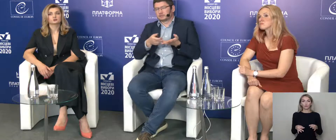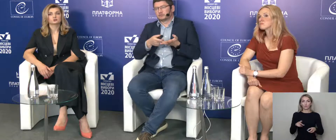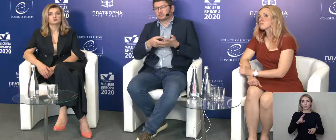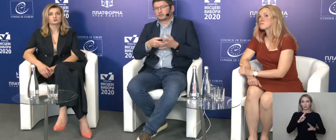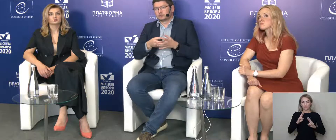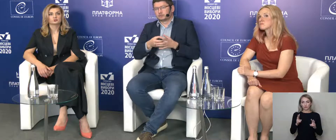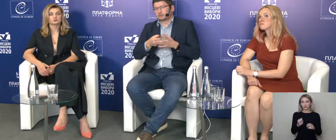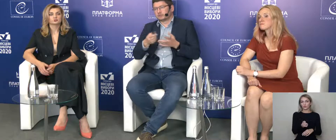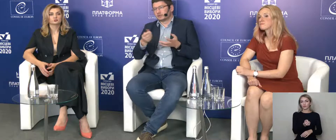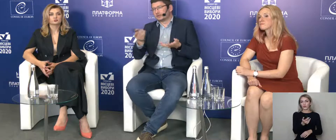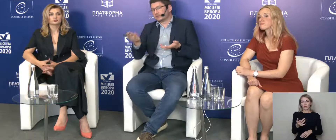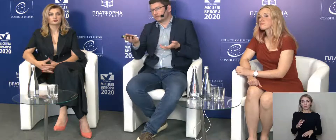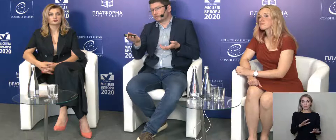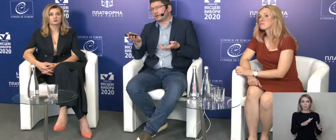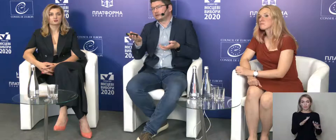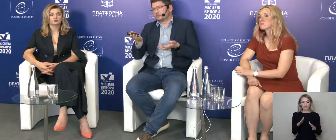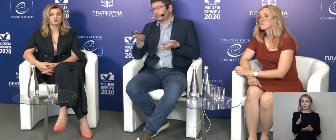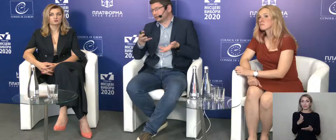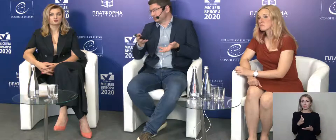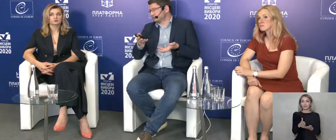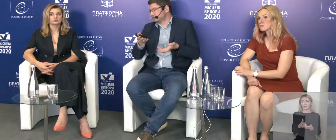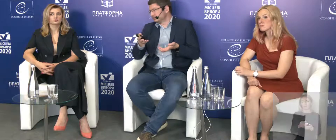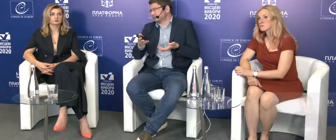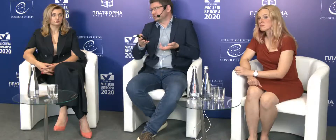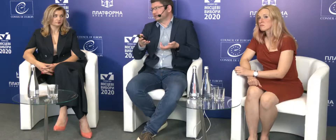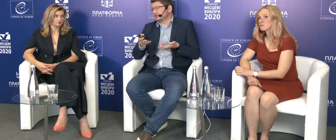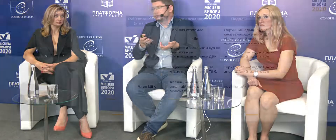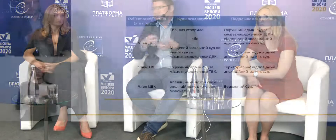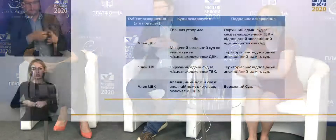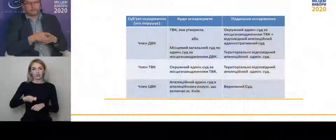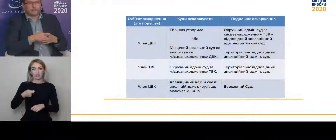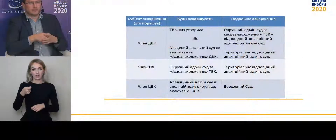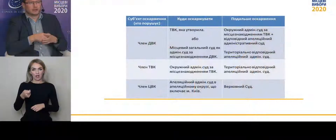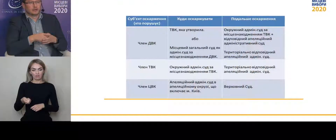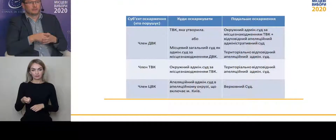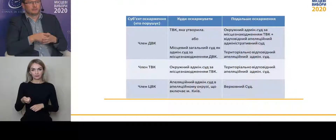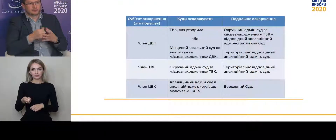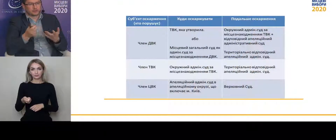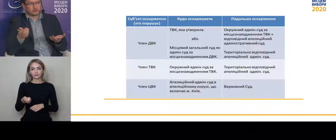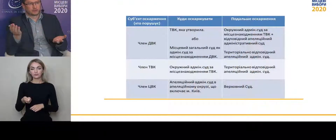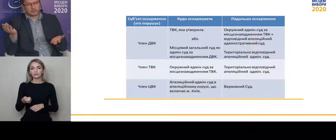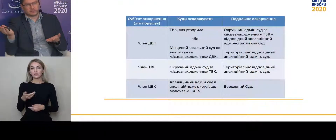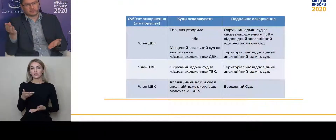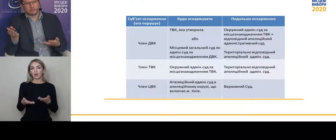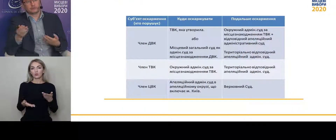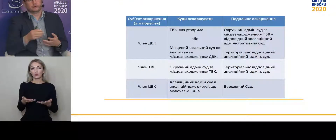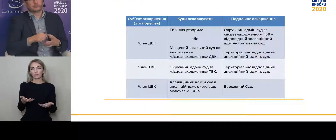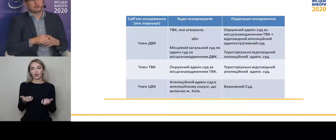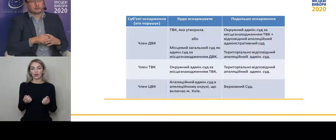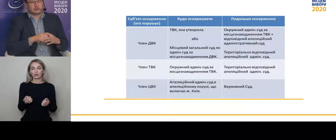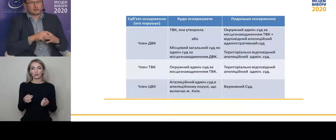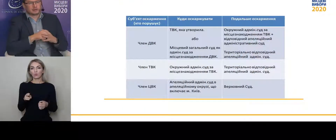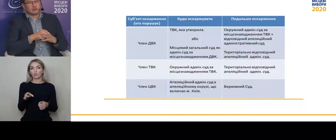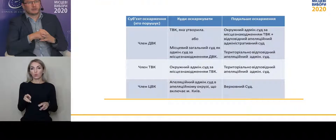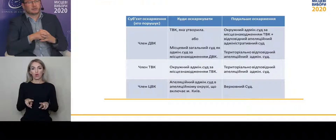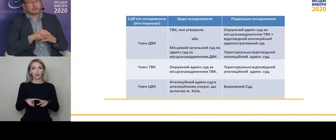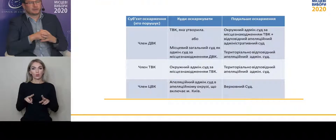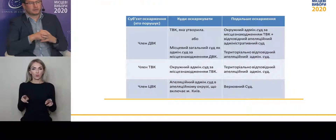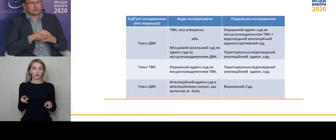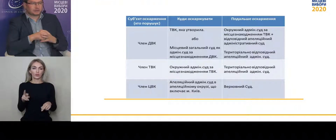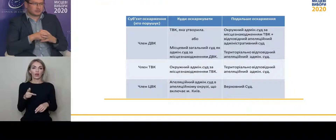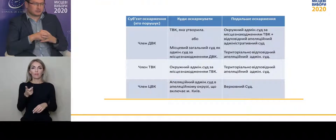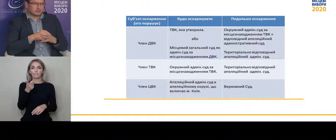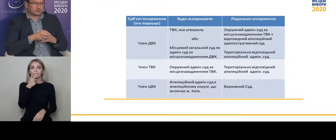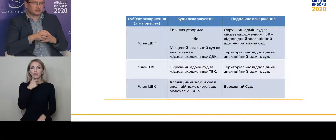A few other things on appeals. There are formal requirements to the